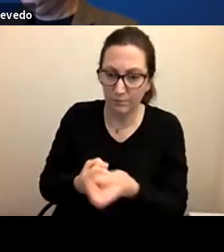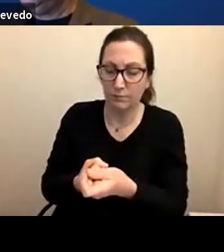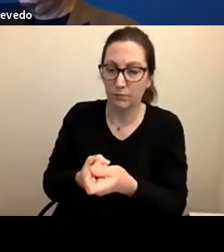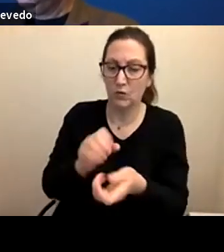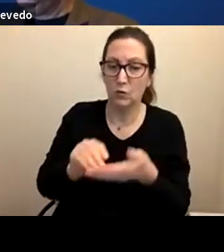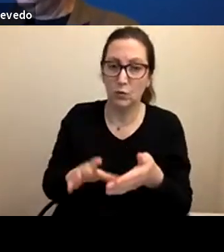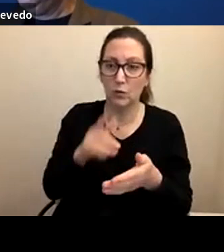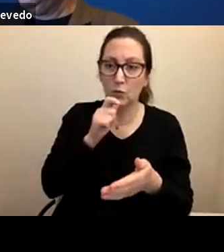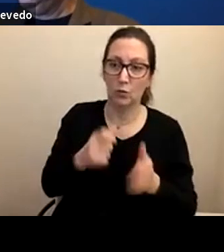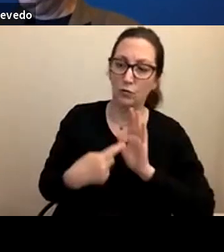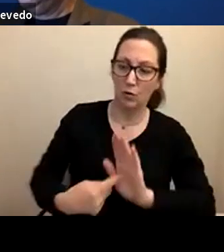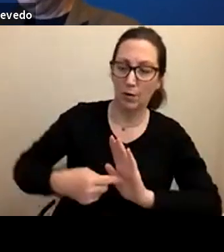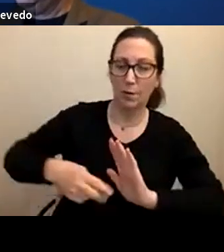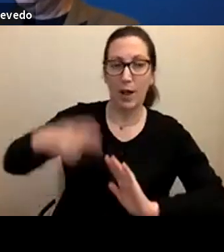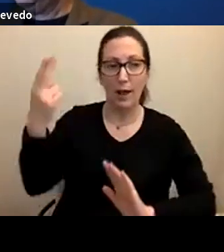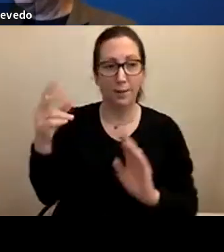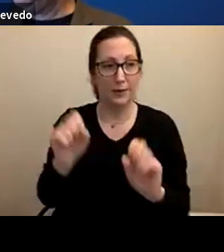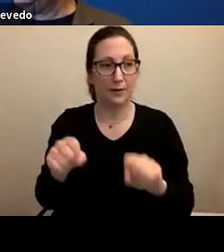can indeed,